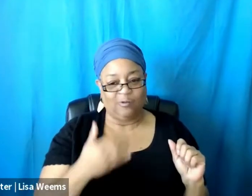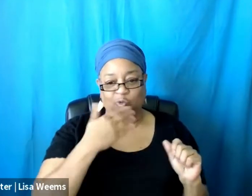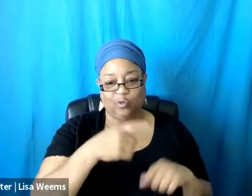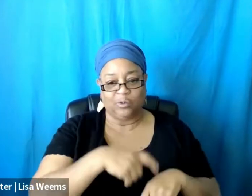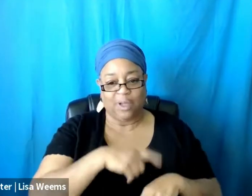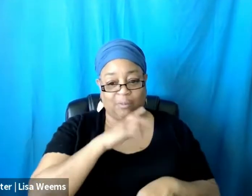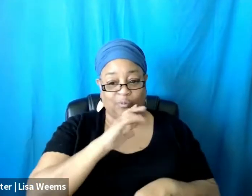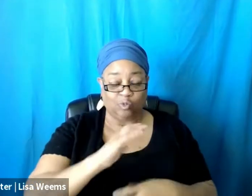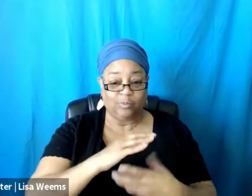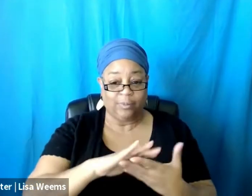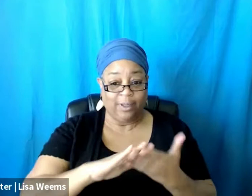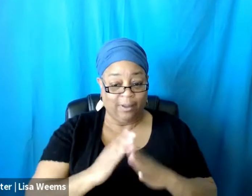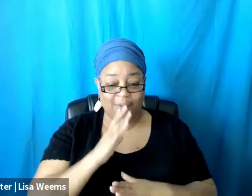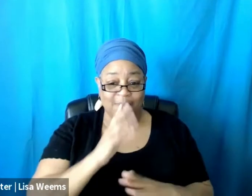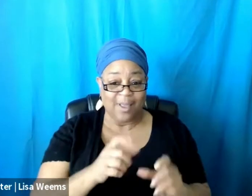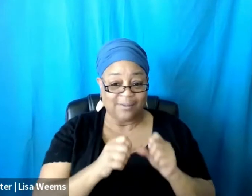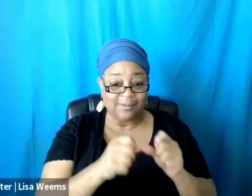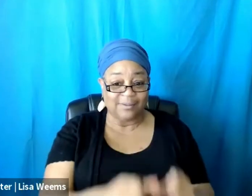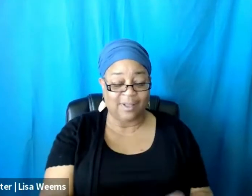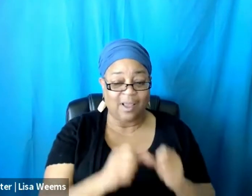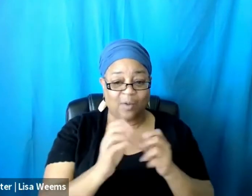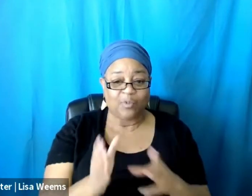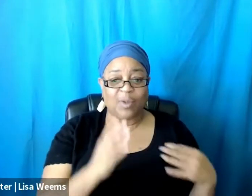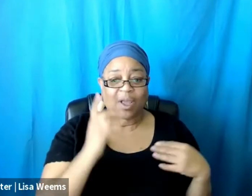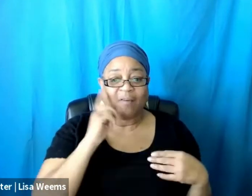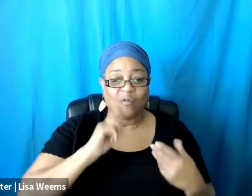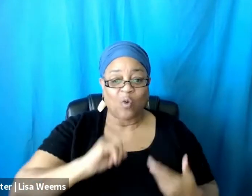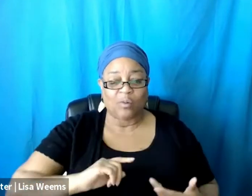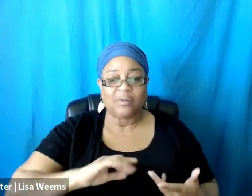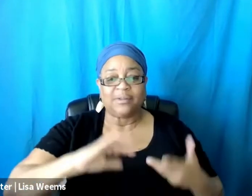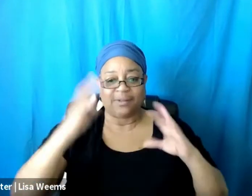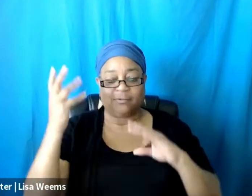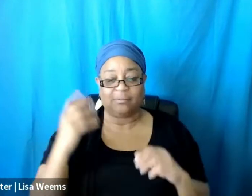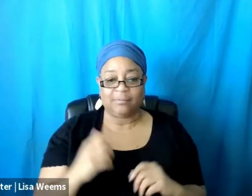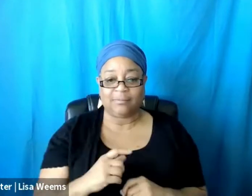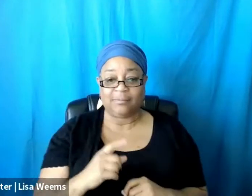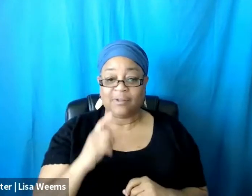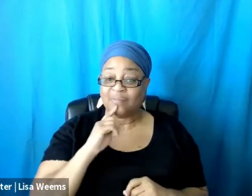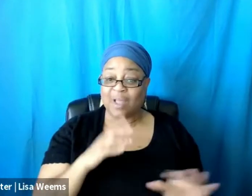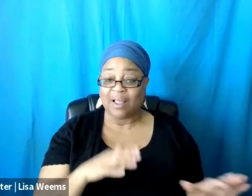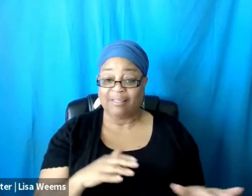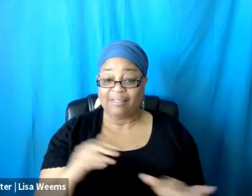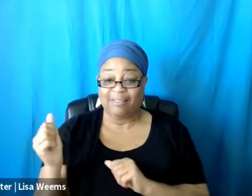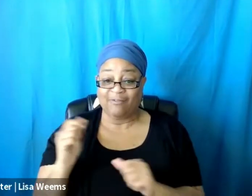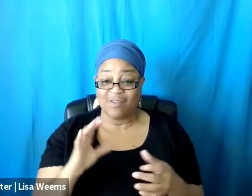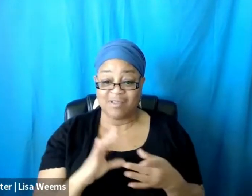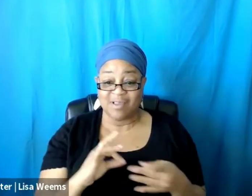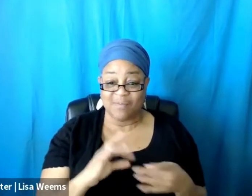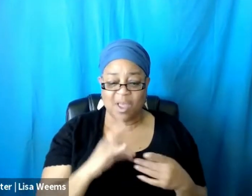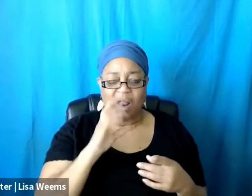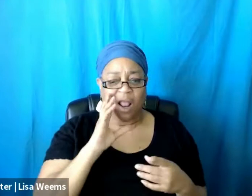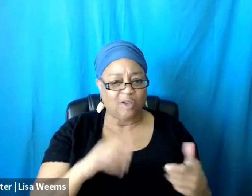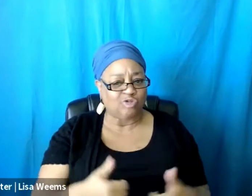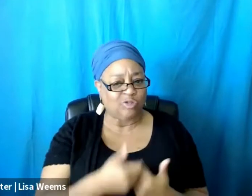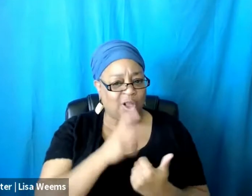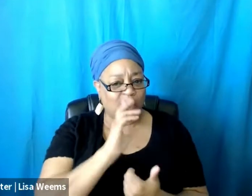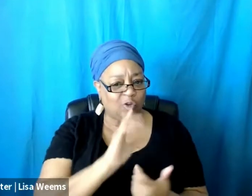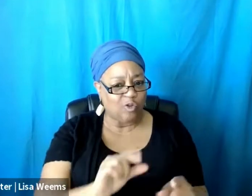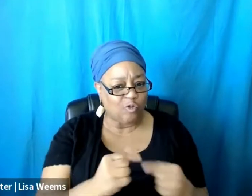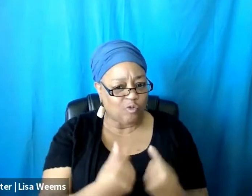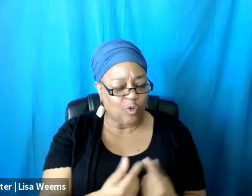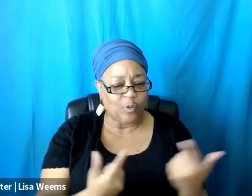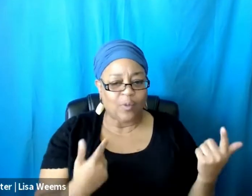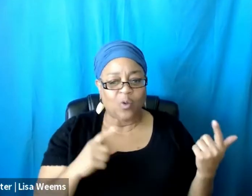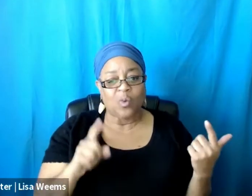prepared for disasters. So my parting comment is, and really challenge to the group is, we all have